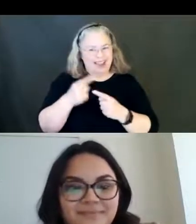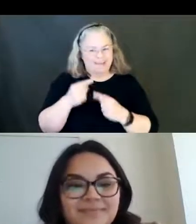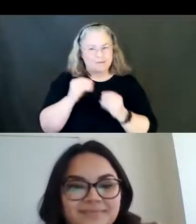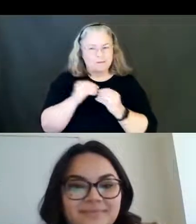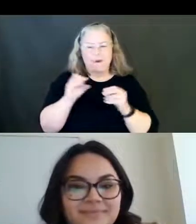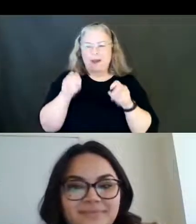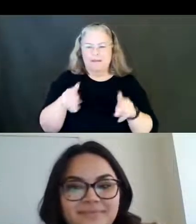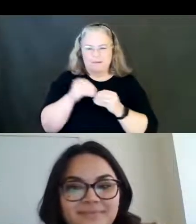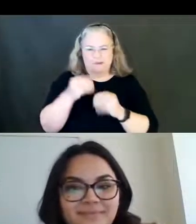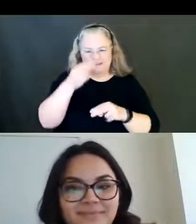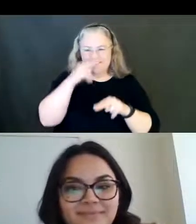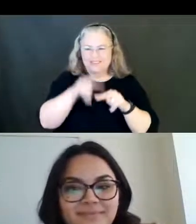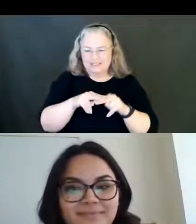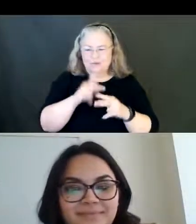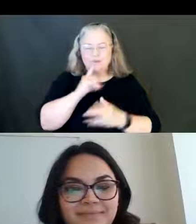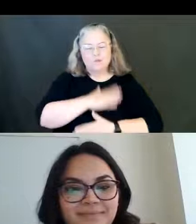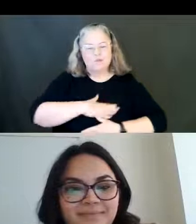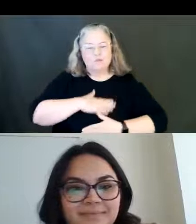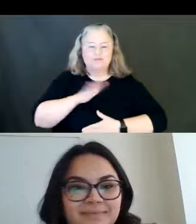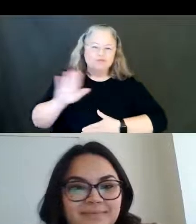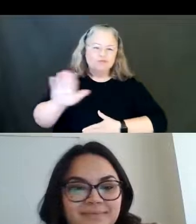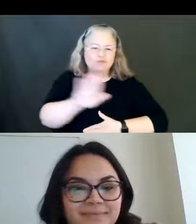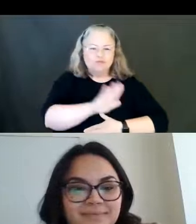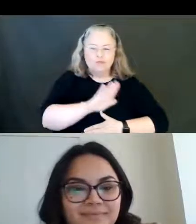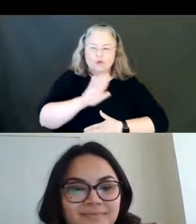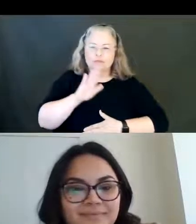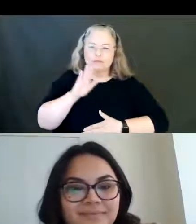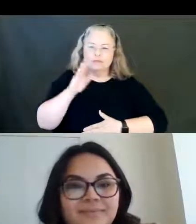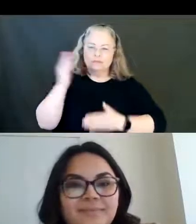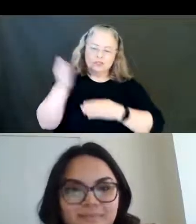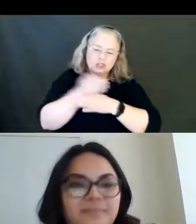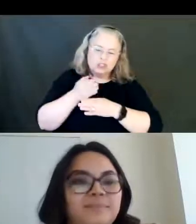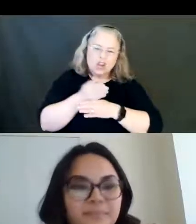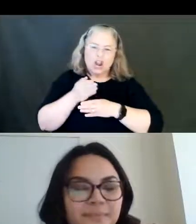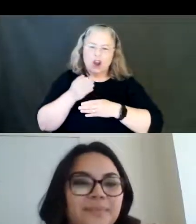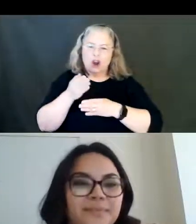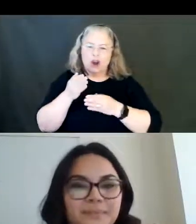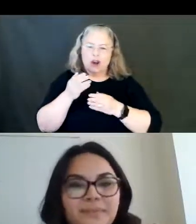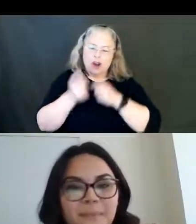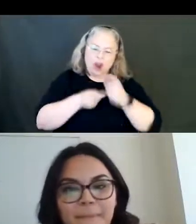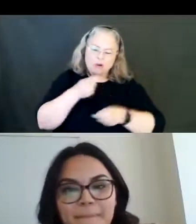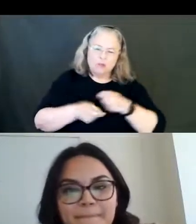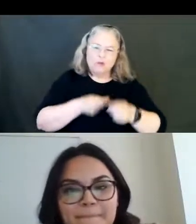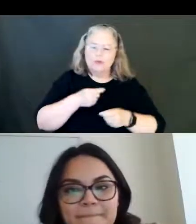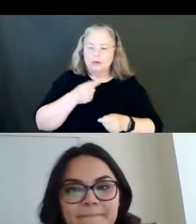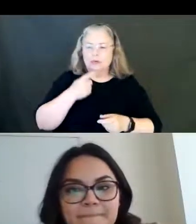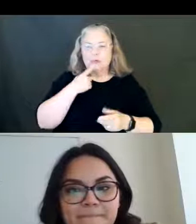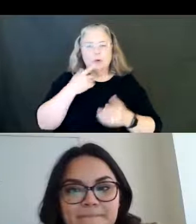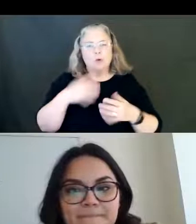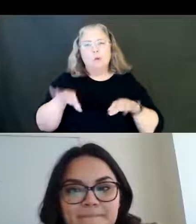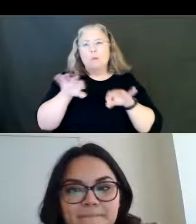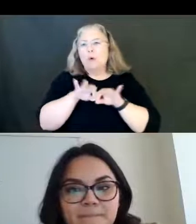for fun, and really appreciate everyone's insight and contributions. As we mentioned, it's extremely